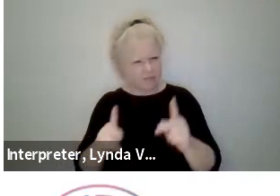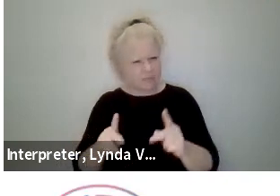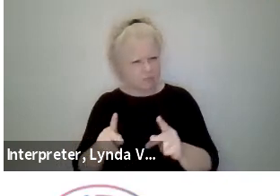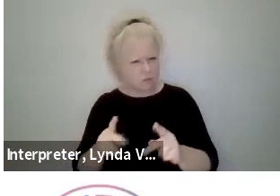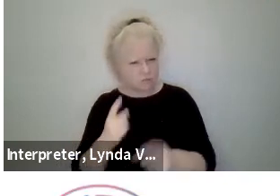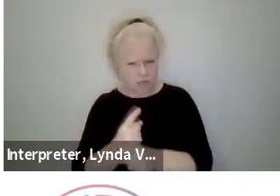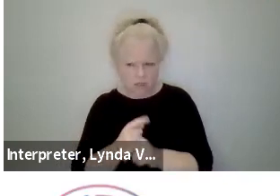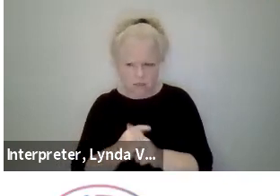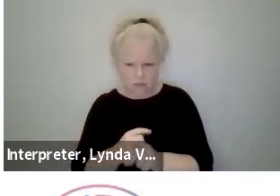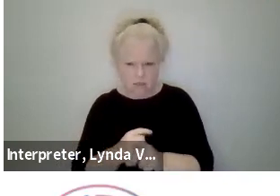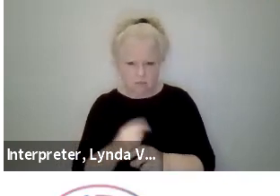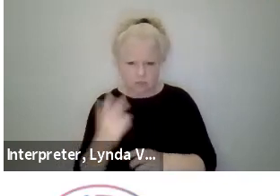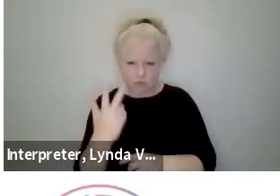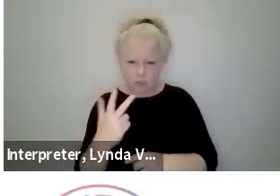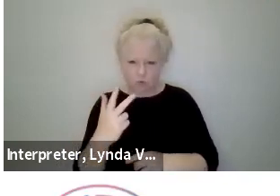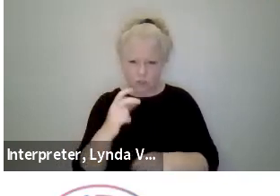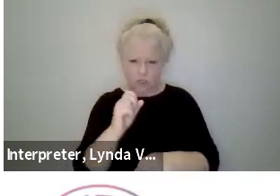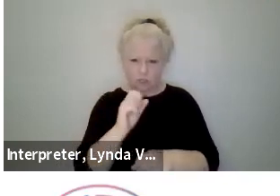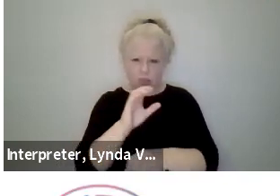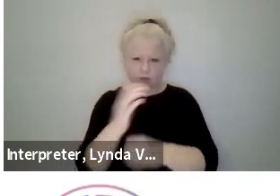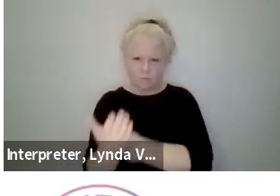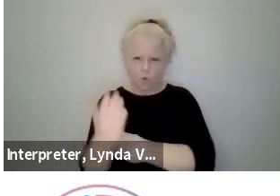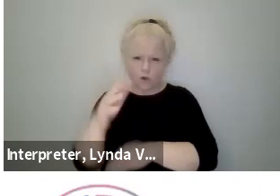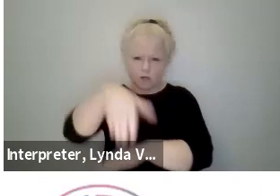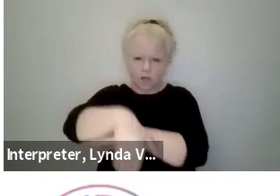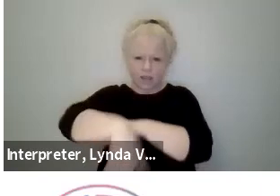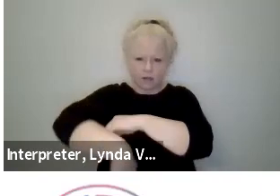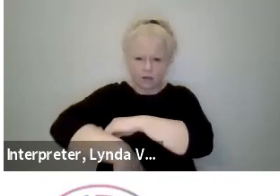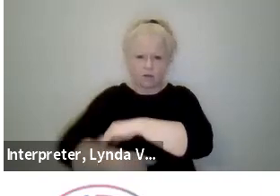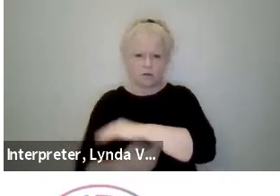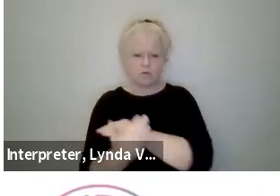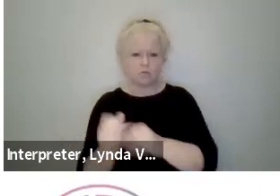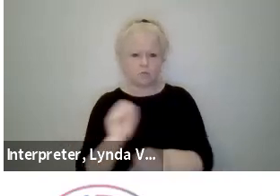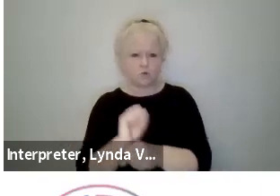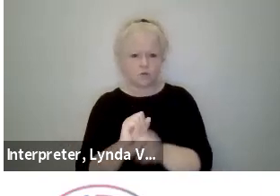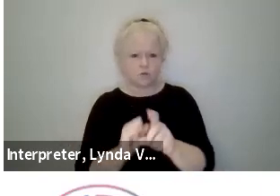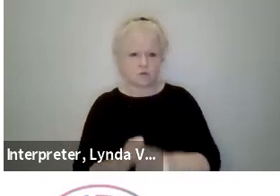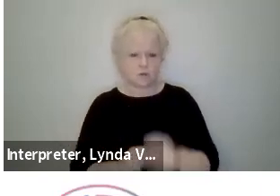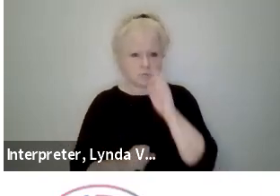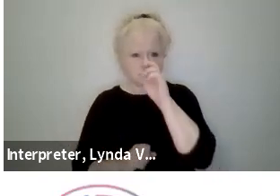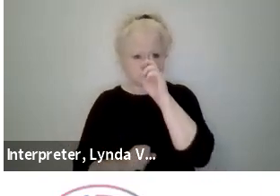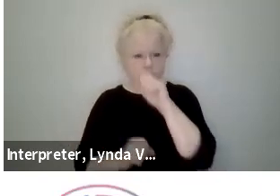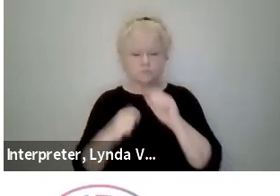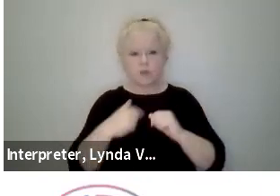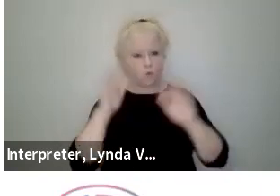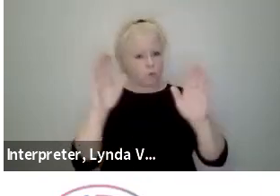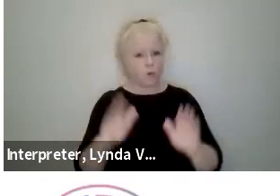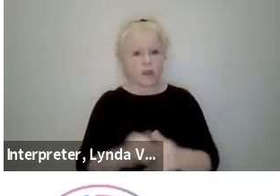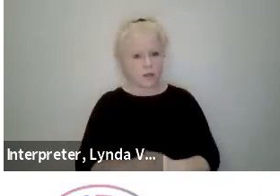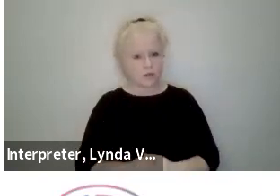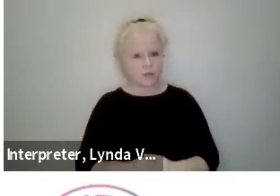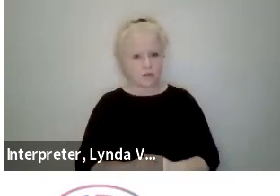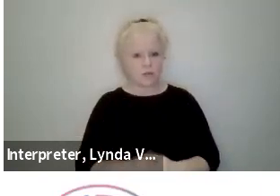point between all 3 shifts. Yeah, it was close to that. Yep. So it's been, yeah, and it's been great. We've actually had some people